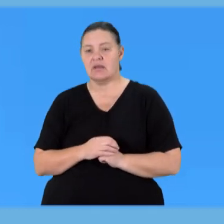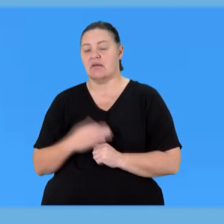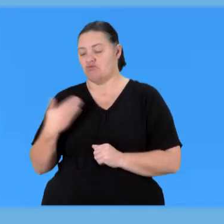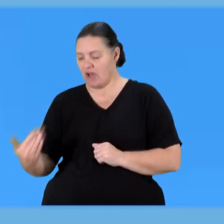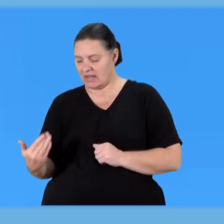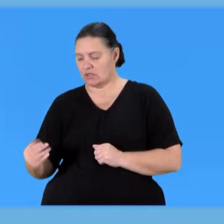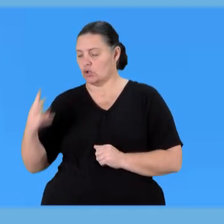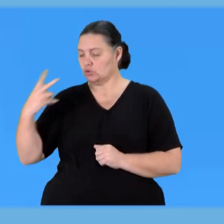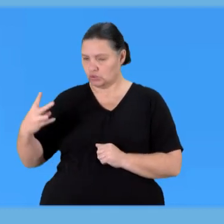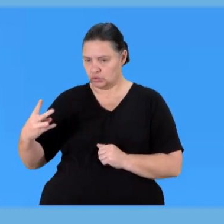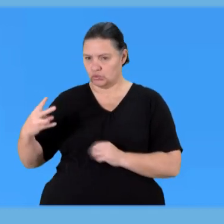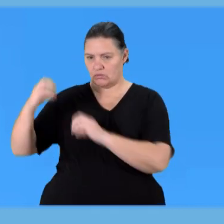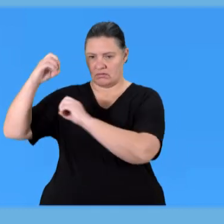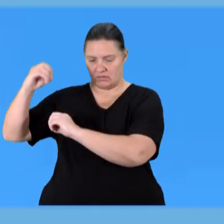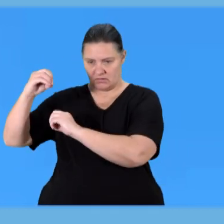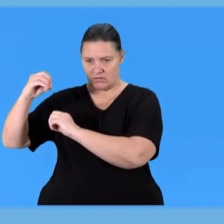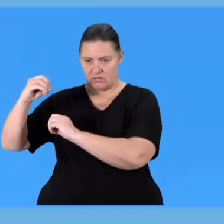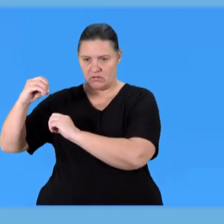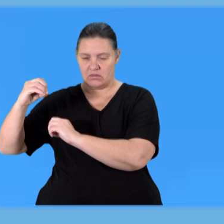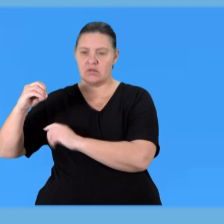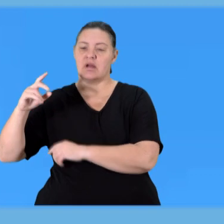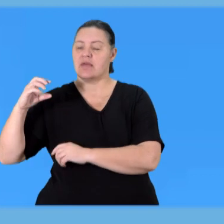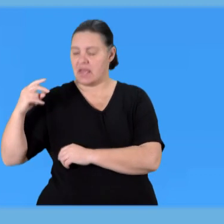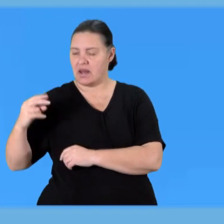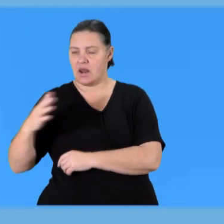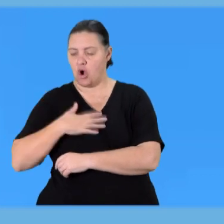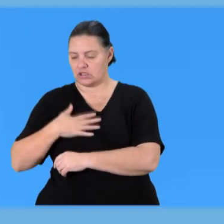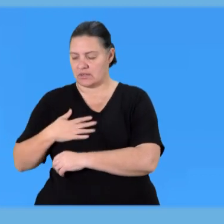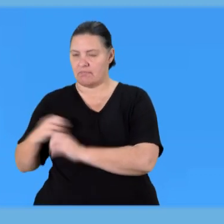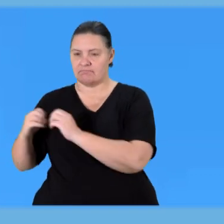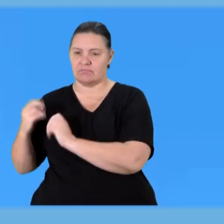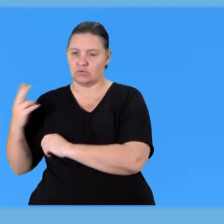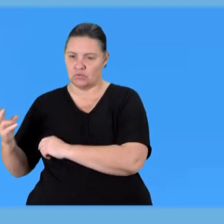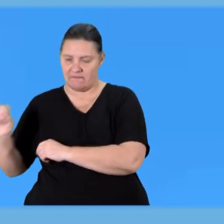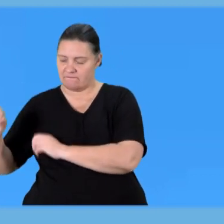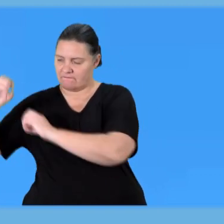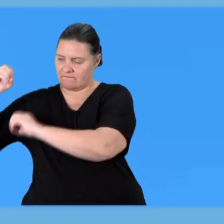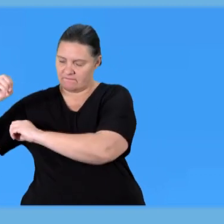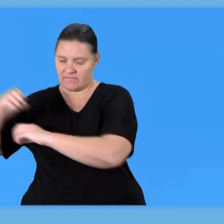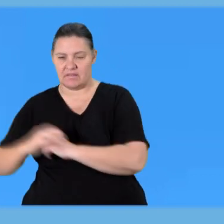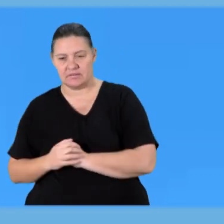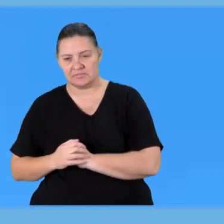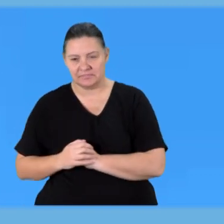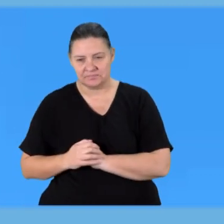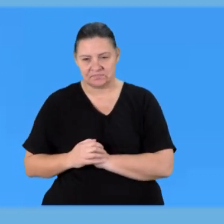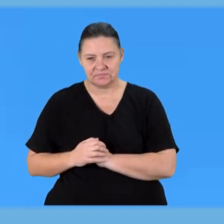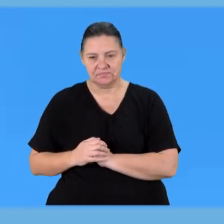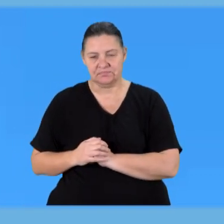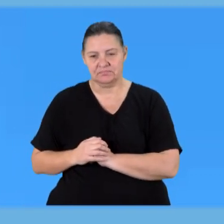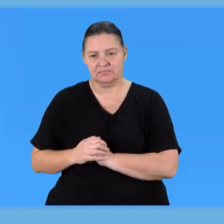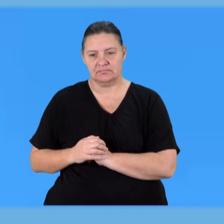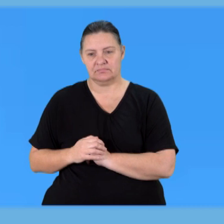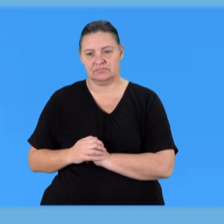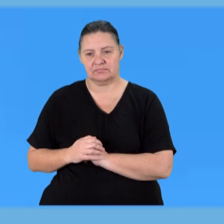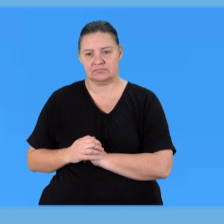fine. Then here on the left-hand side again, oxygen, there's two atoms of oxygen, fine. And right-hand side,